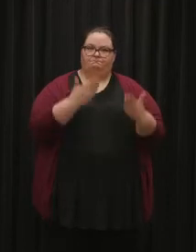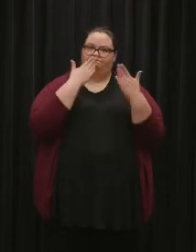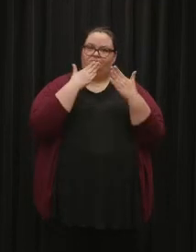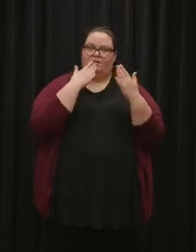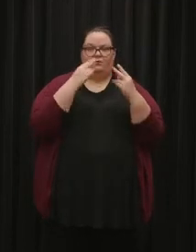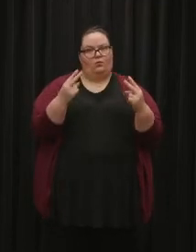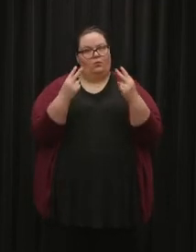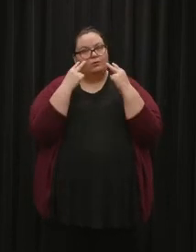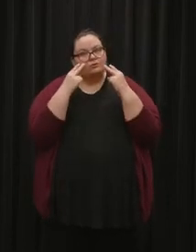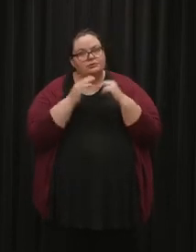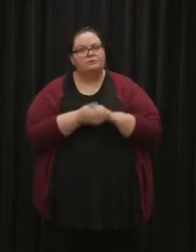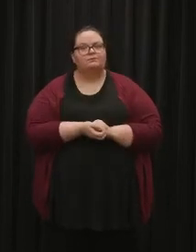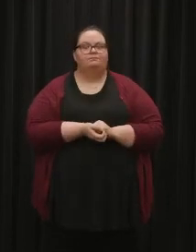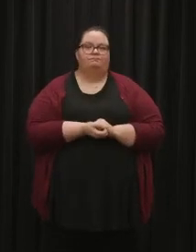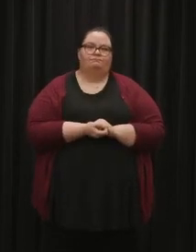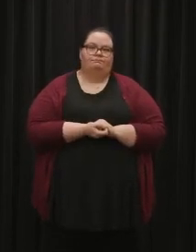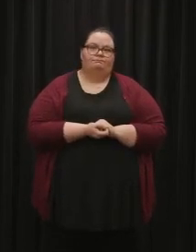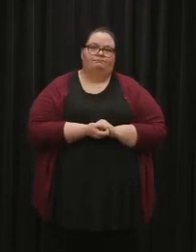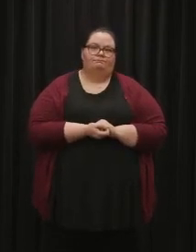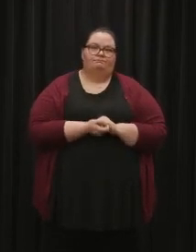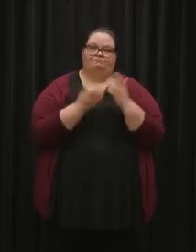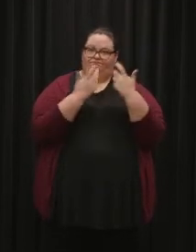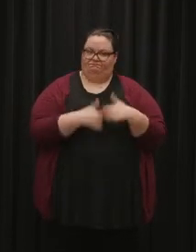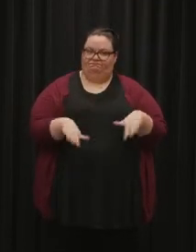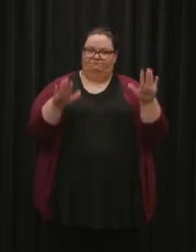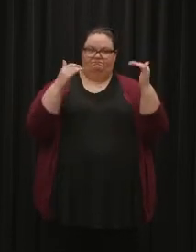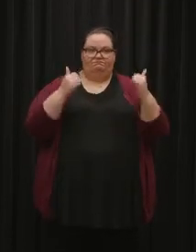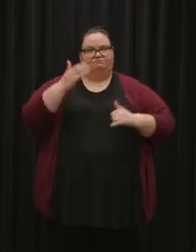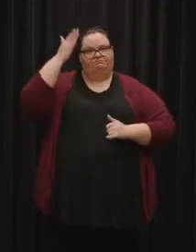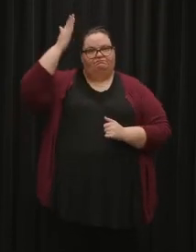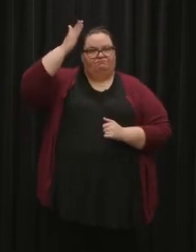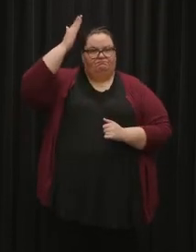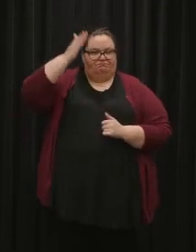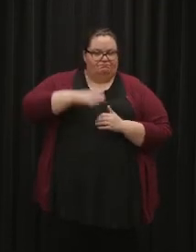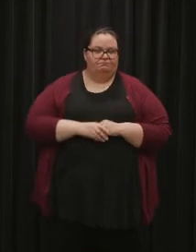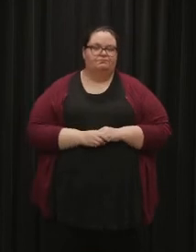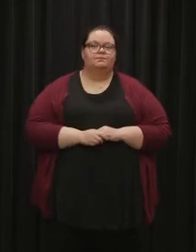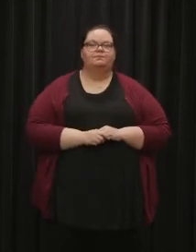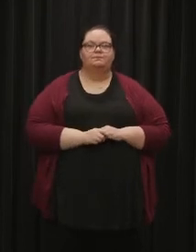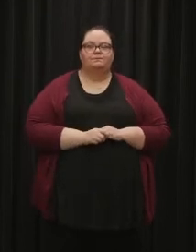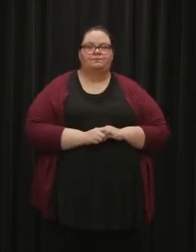Thank you, everyone. Thank you, everyone. That concludes today's update.